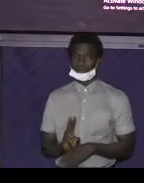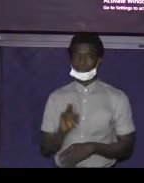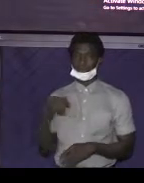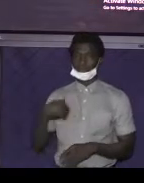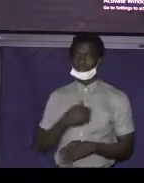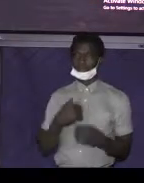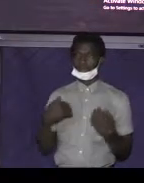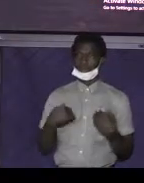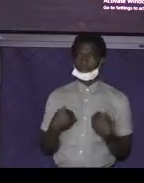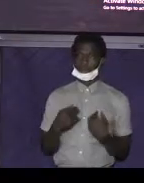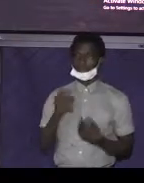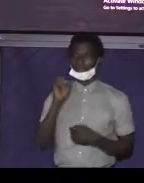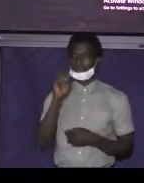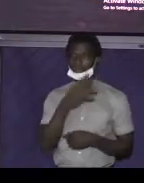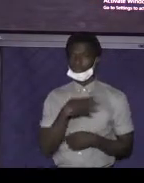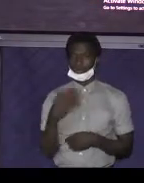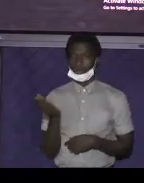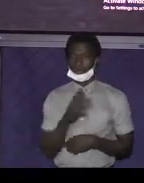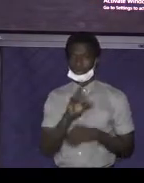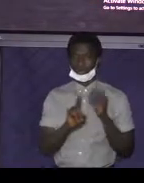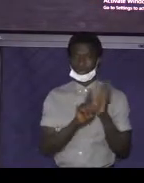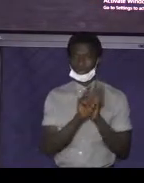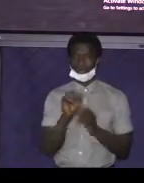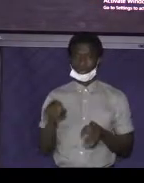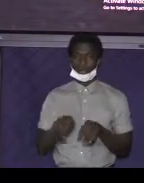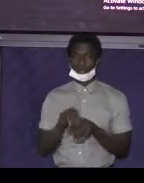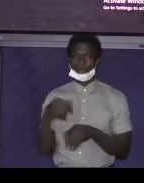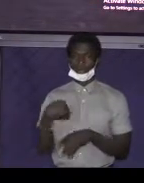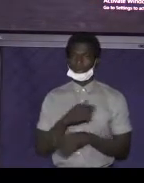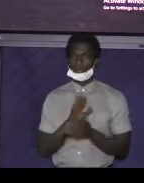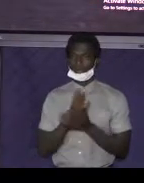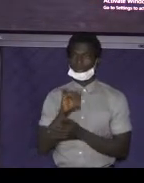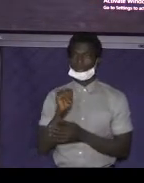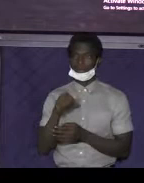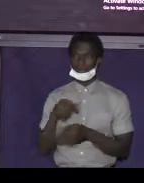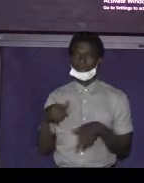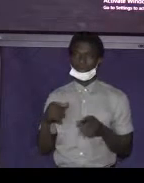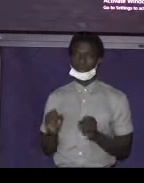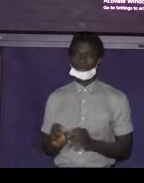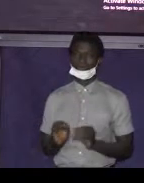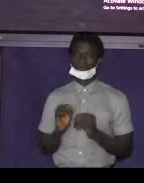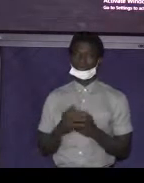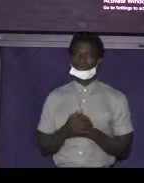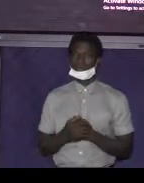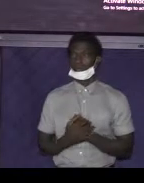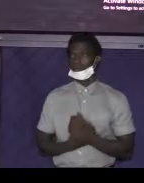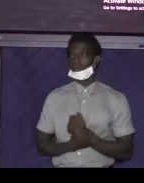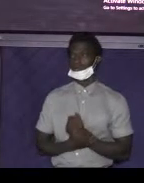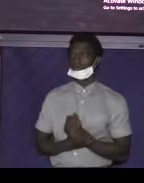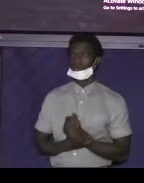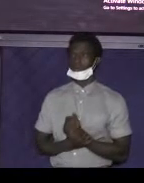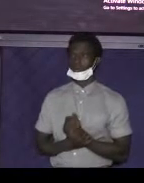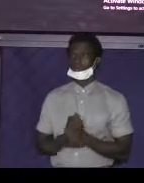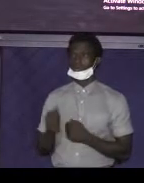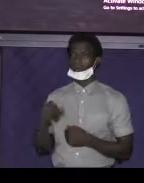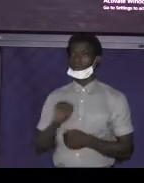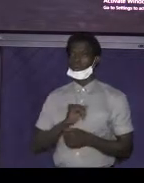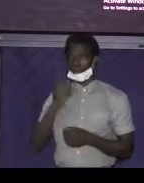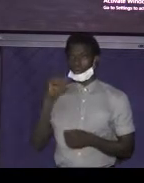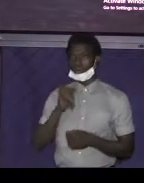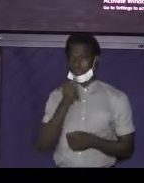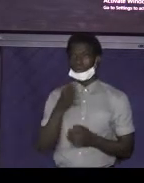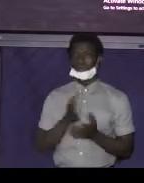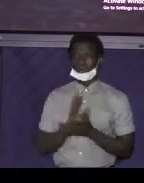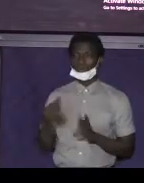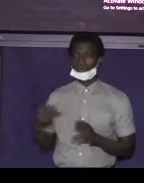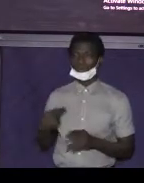12 and half hours, as you believe. Yep. So, am I correct? Yes, I think I am. All right,